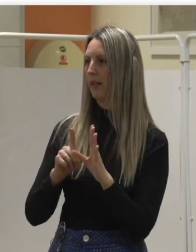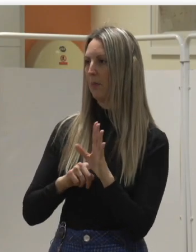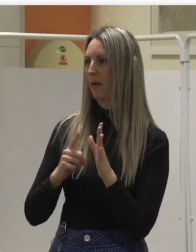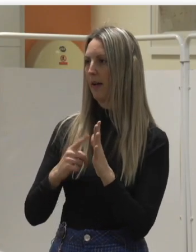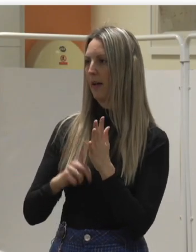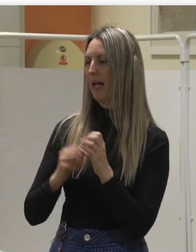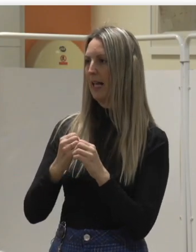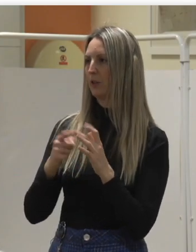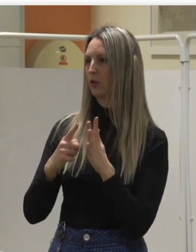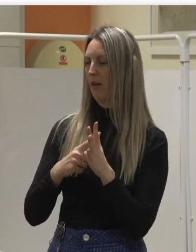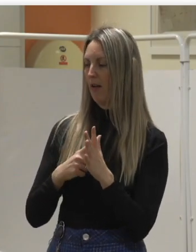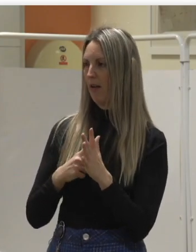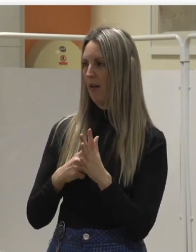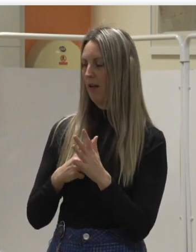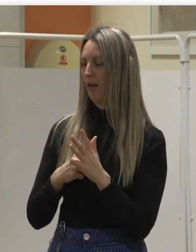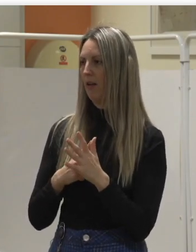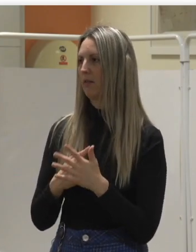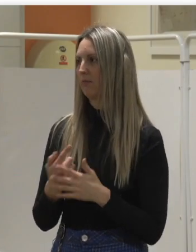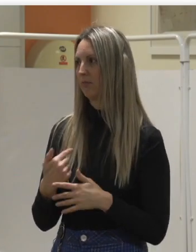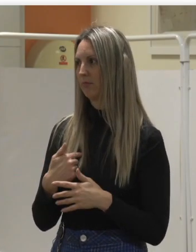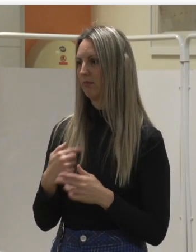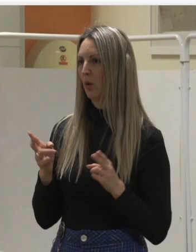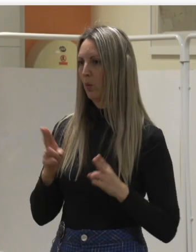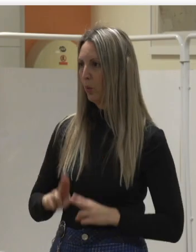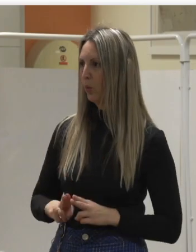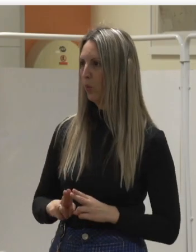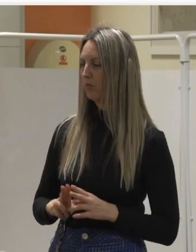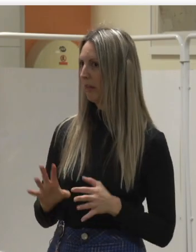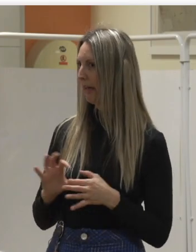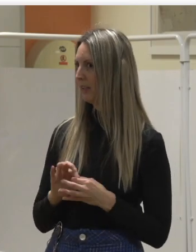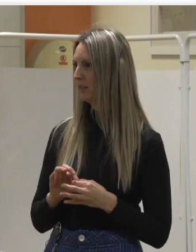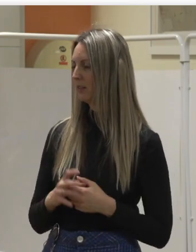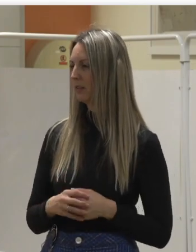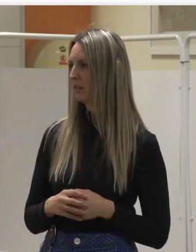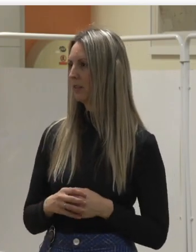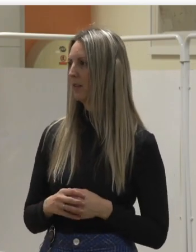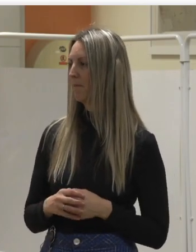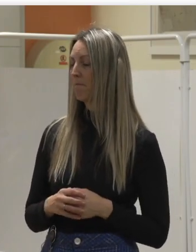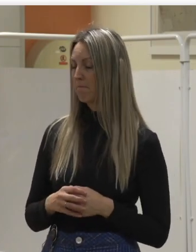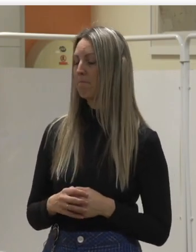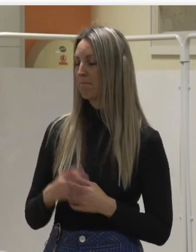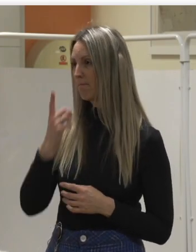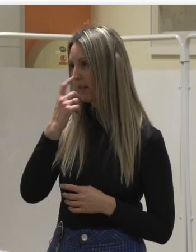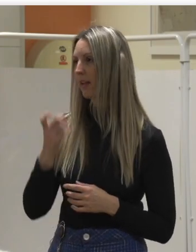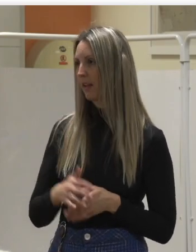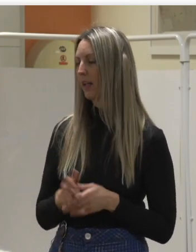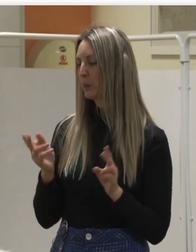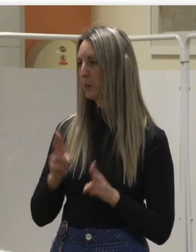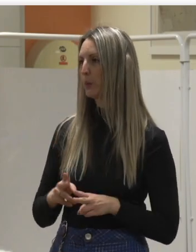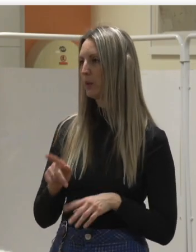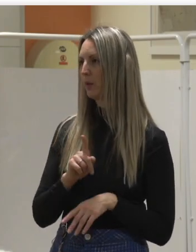weight. Initially, before the treatment, yes, it can cause weight loss, loss of appetite, because it's